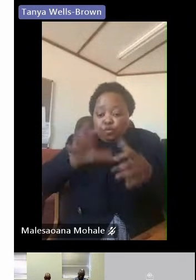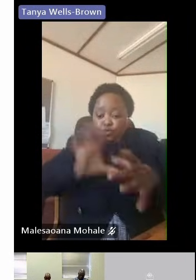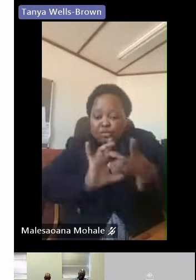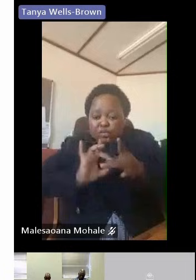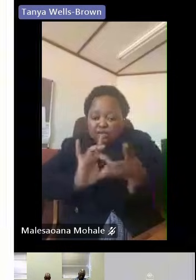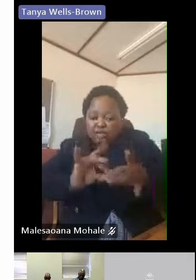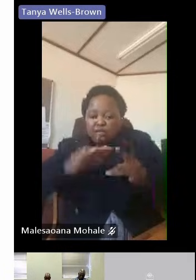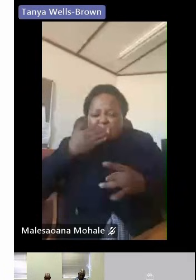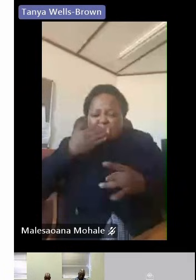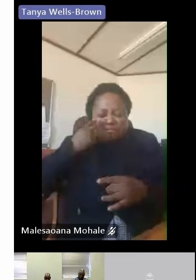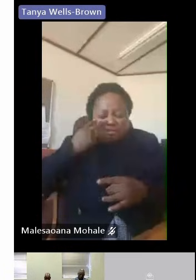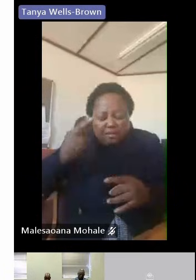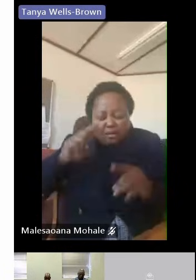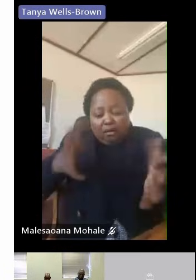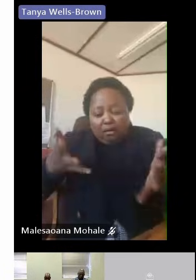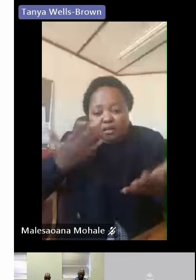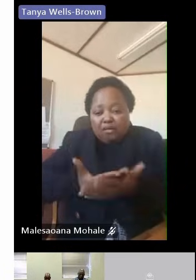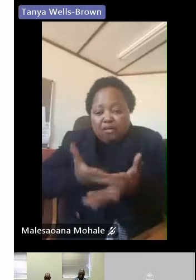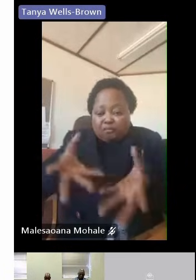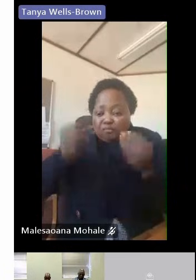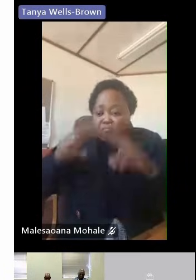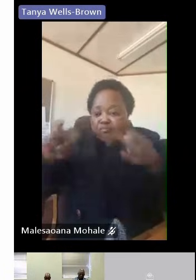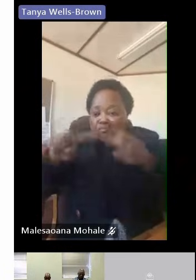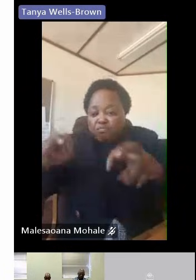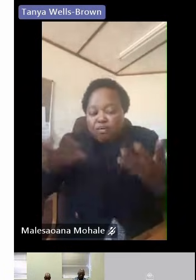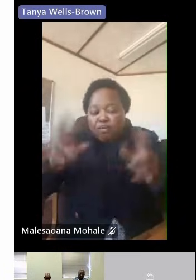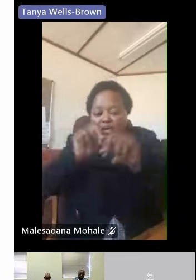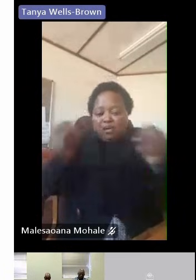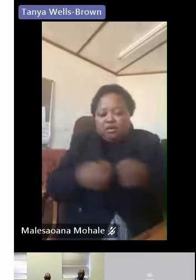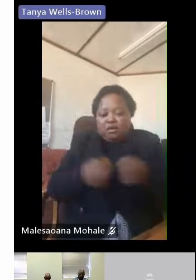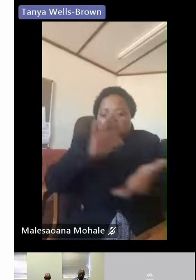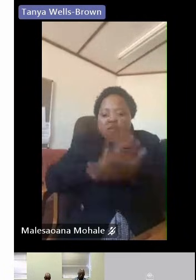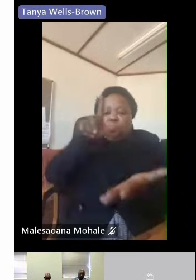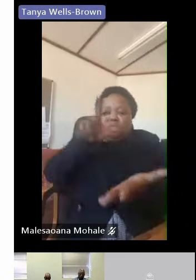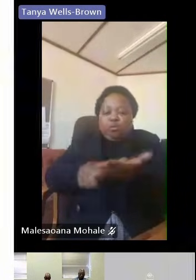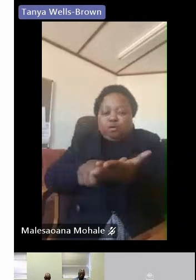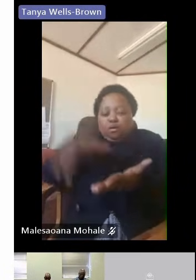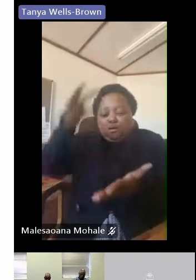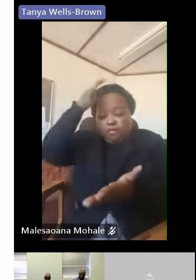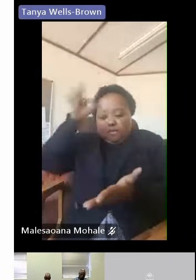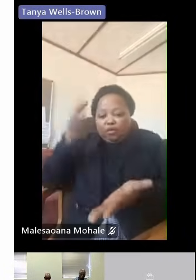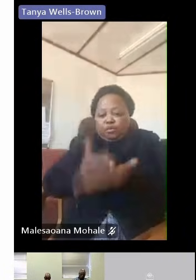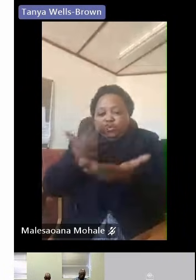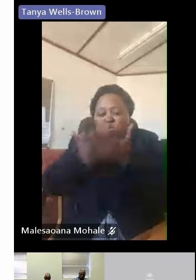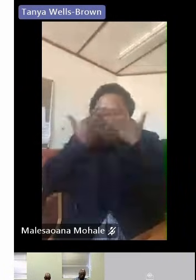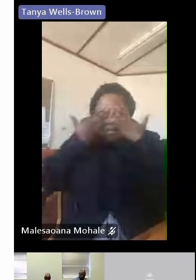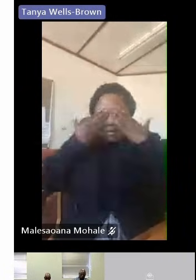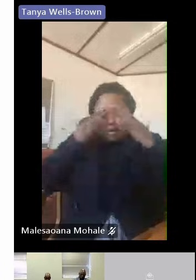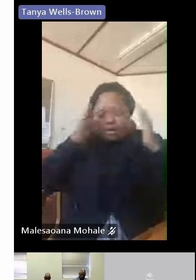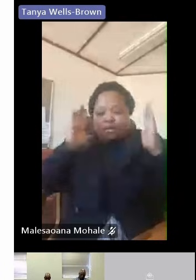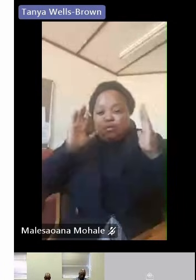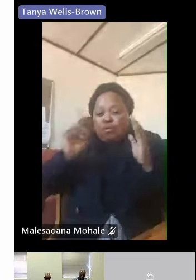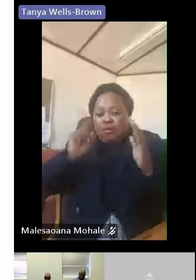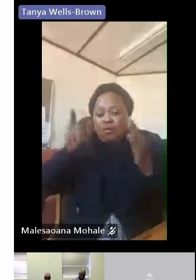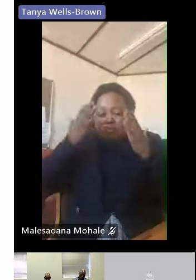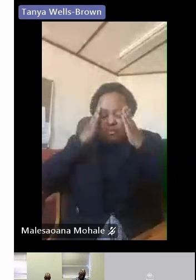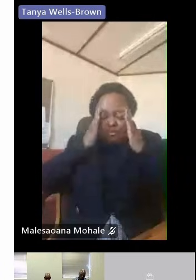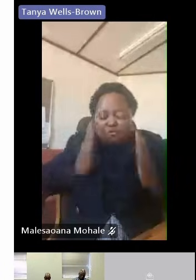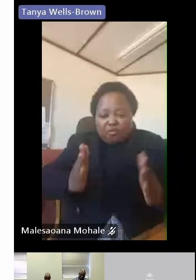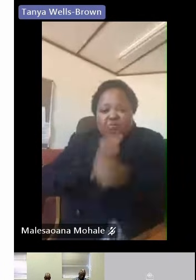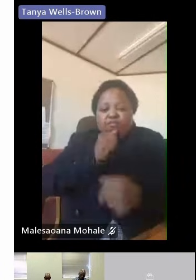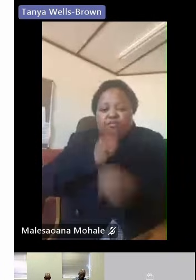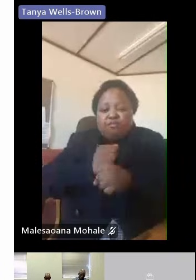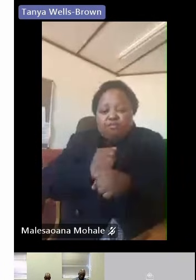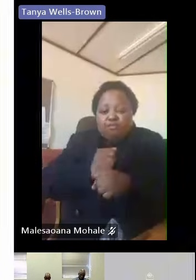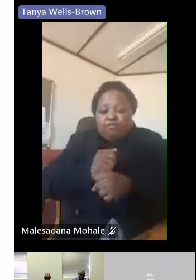out of the findings: a national and local governance structure with clear leadership and a clear mandate, joint referral